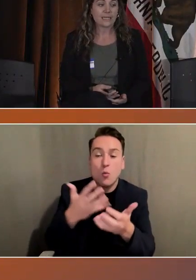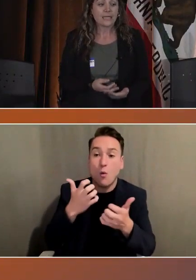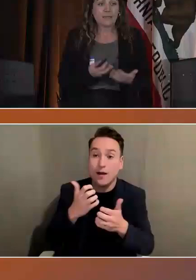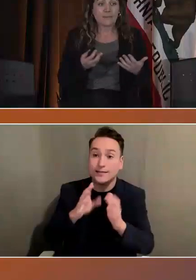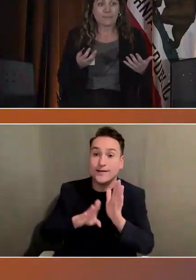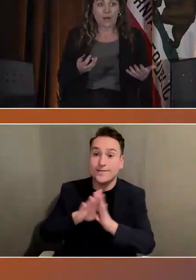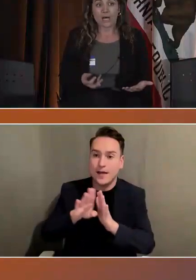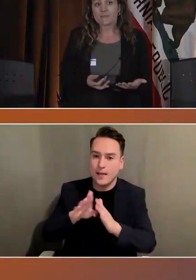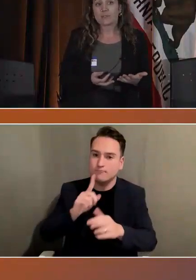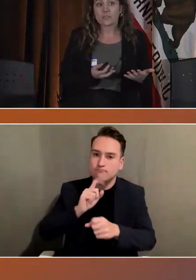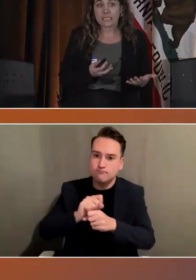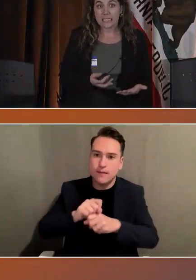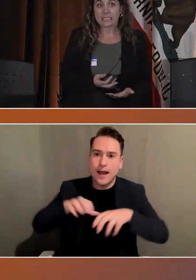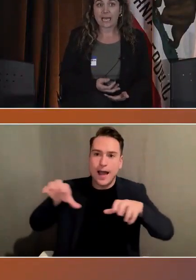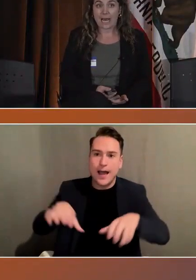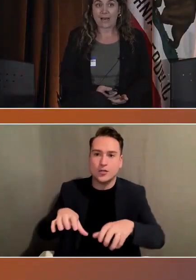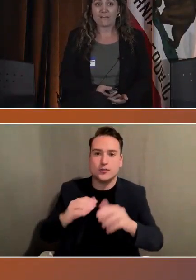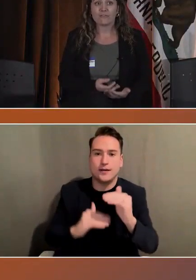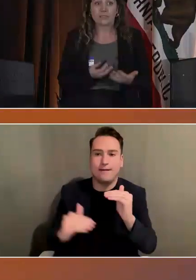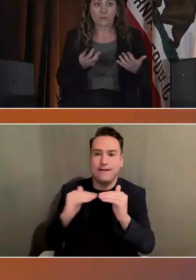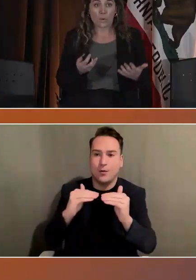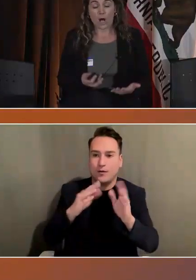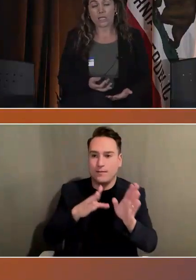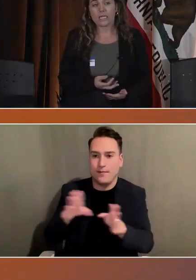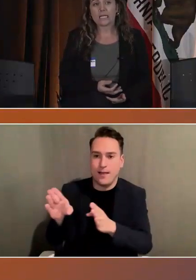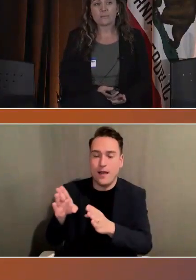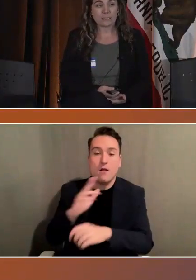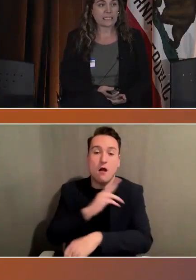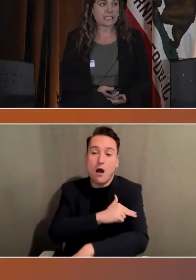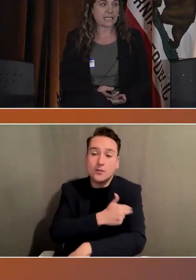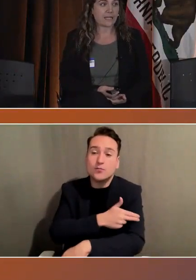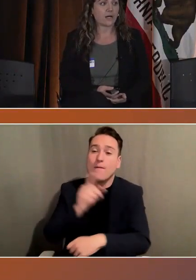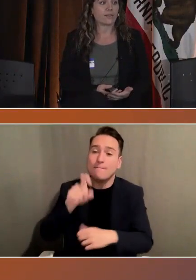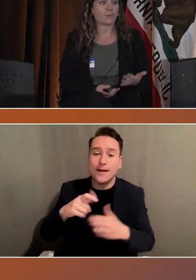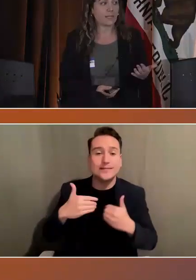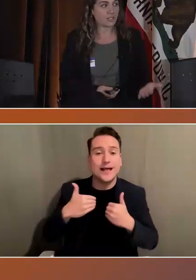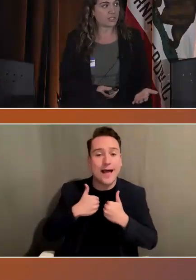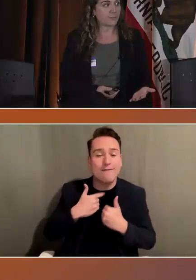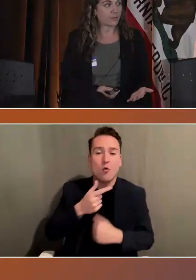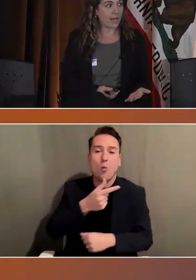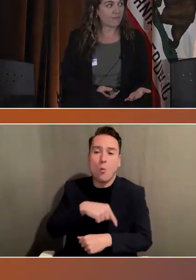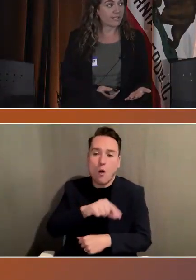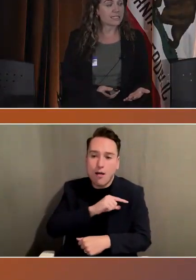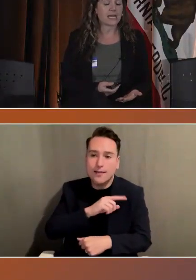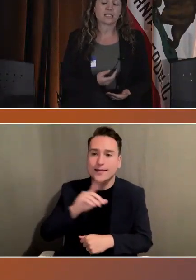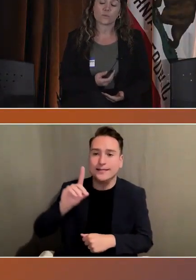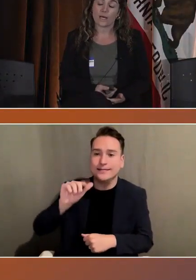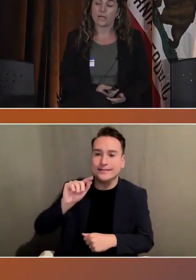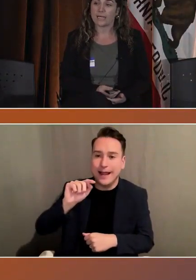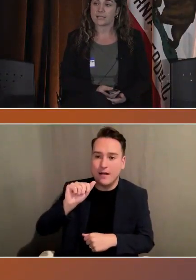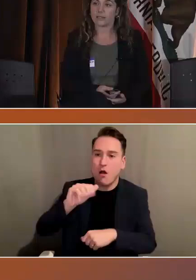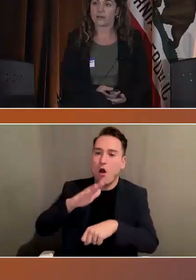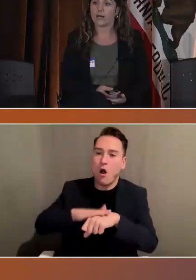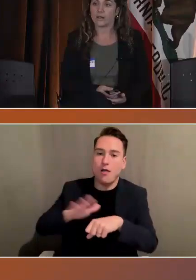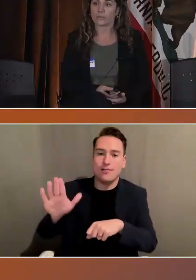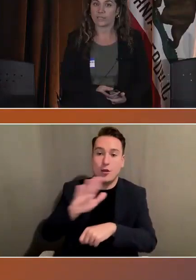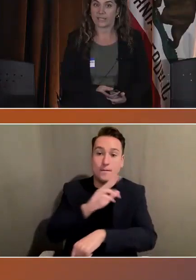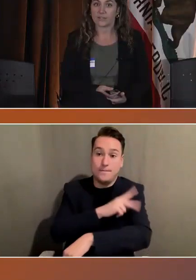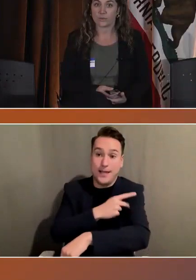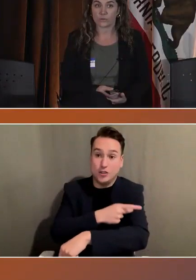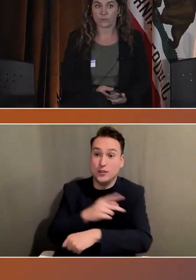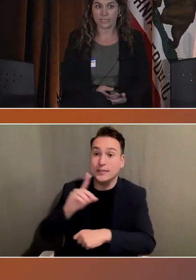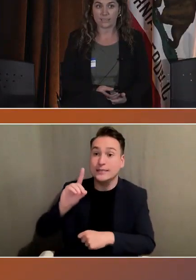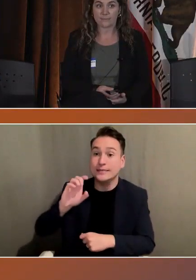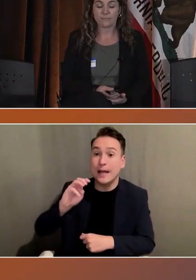plans, hospitals need to have quality, complete data on their patient demographics as well as on their